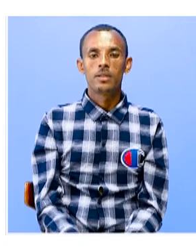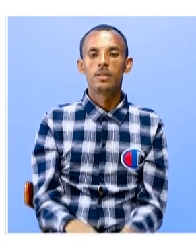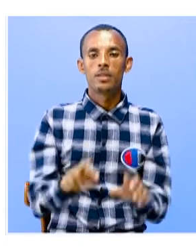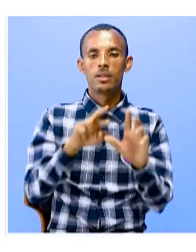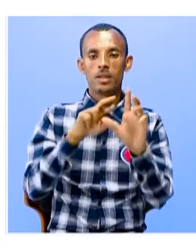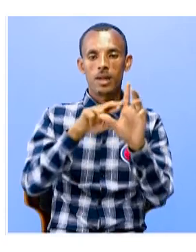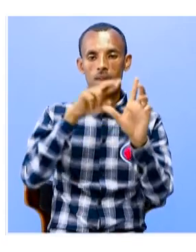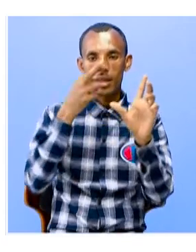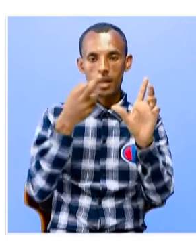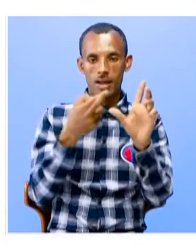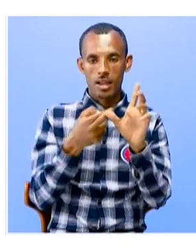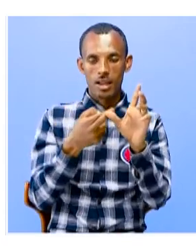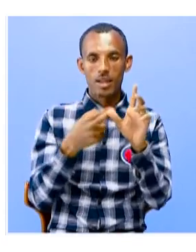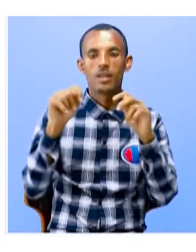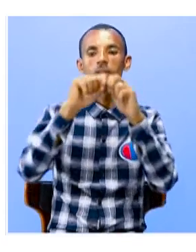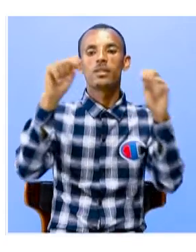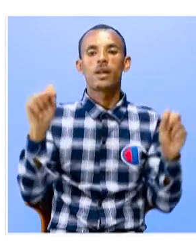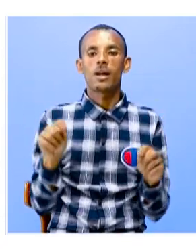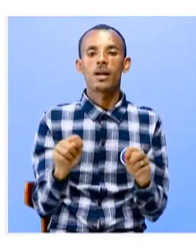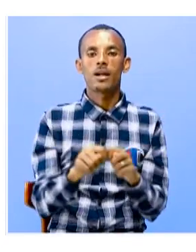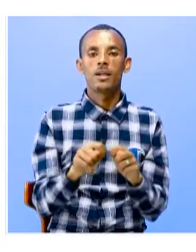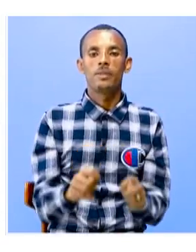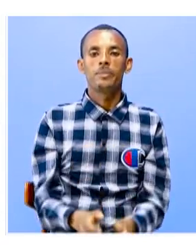angled triangle.